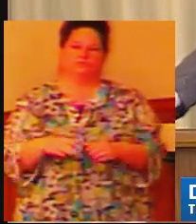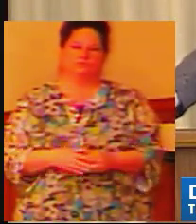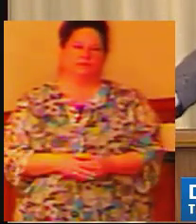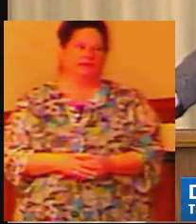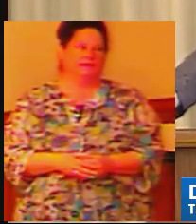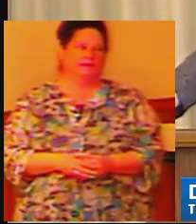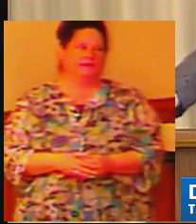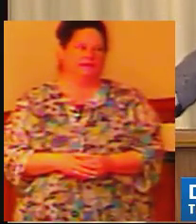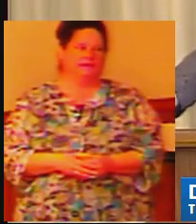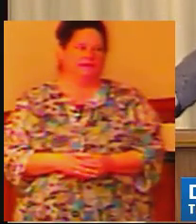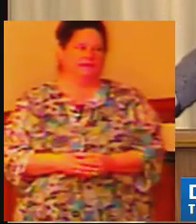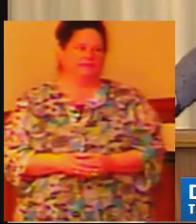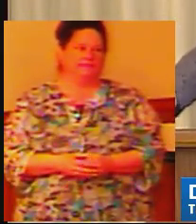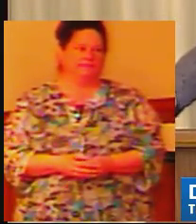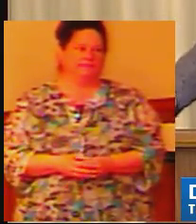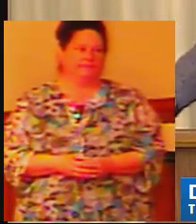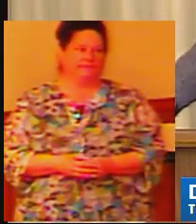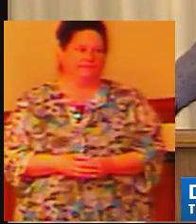And in,